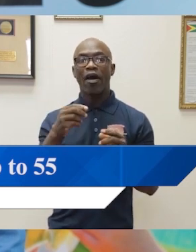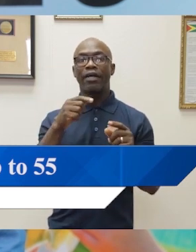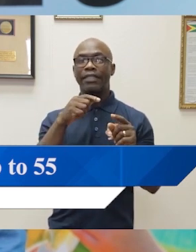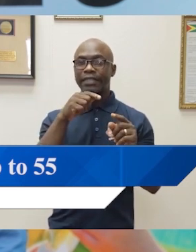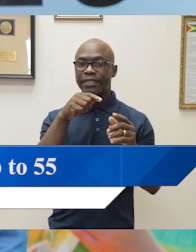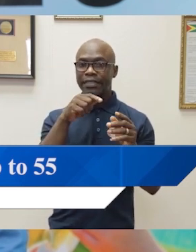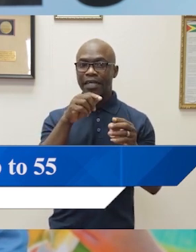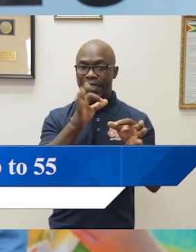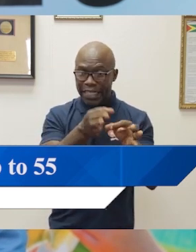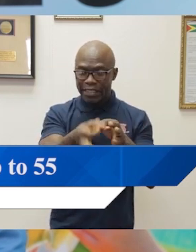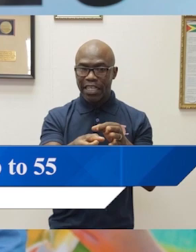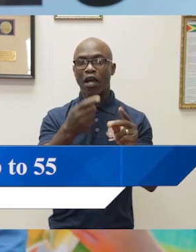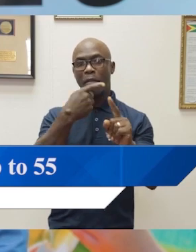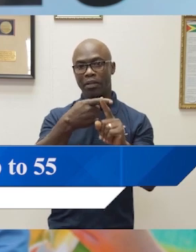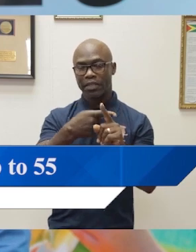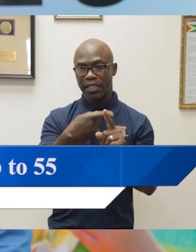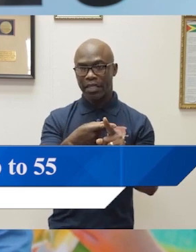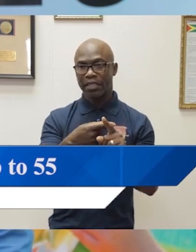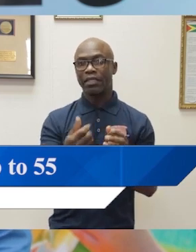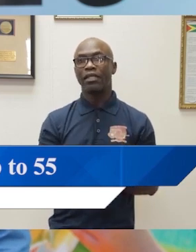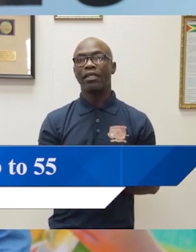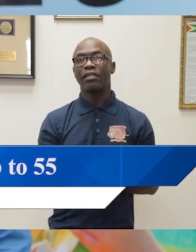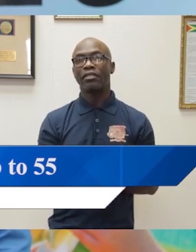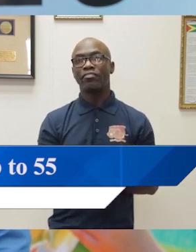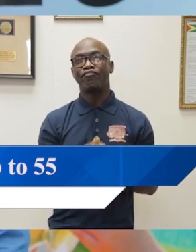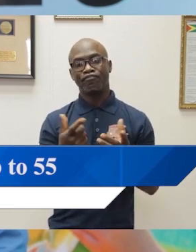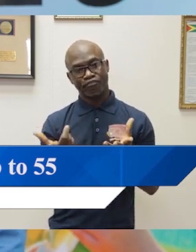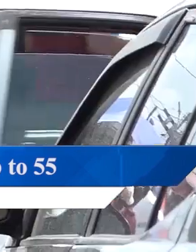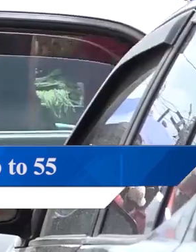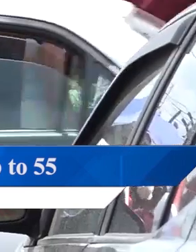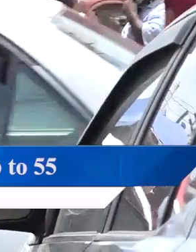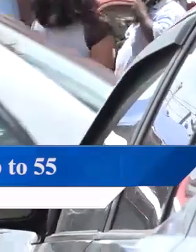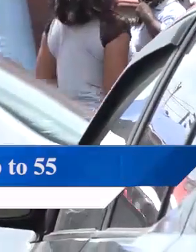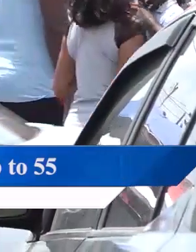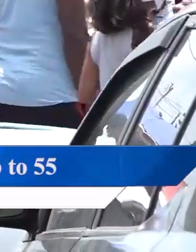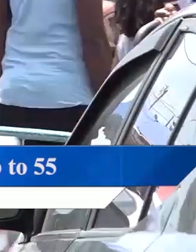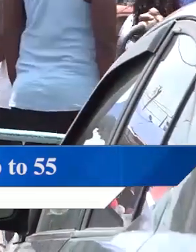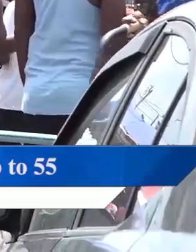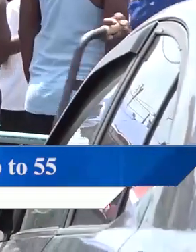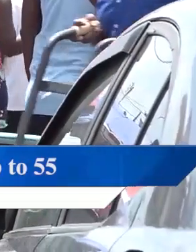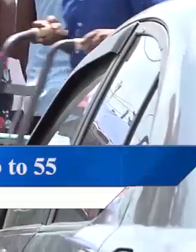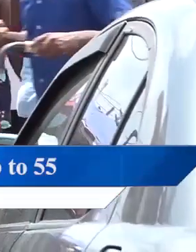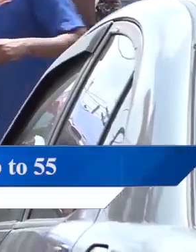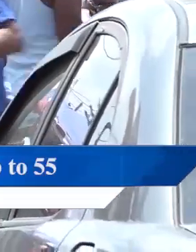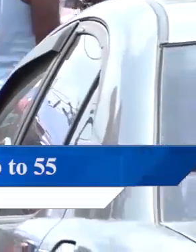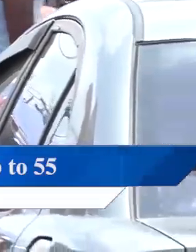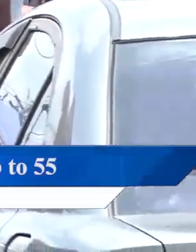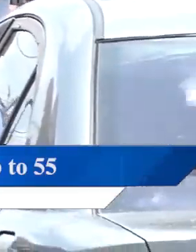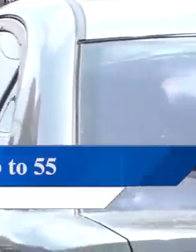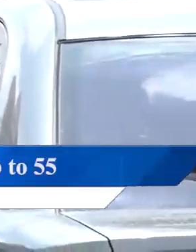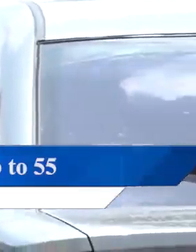positive, almost 4 to 1, are males as compared to females. And the chief medical officer also reminded that persons